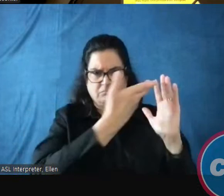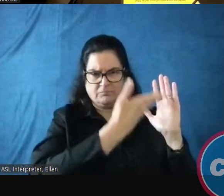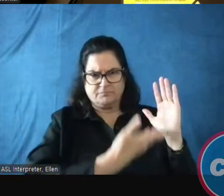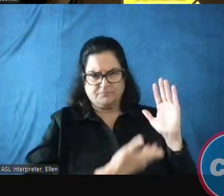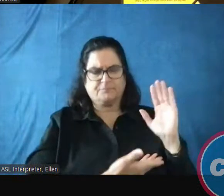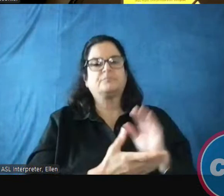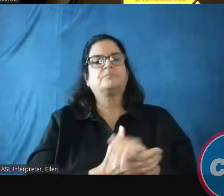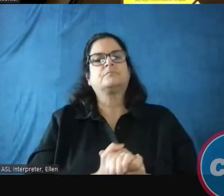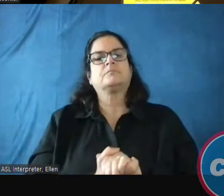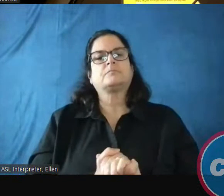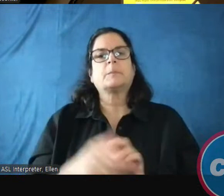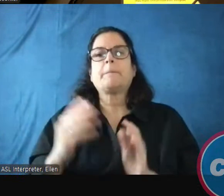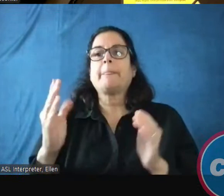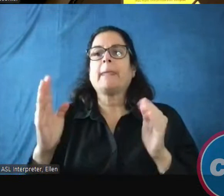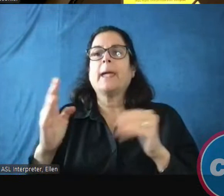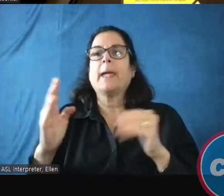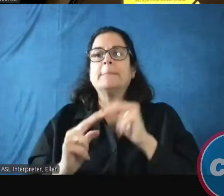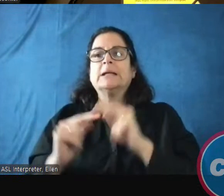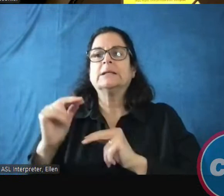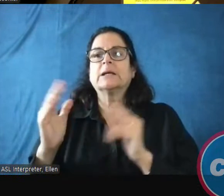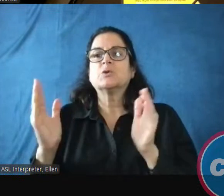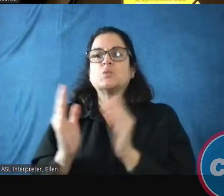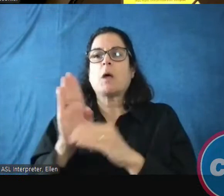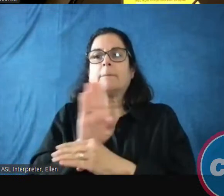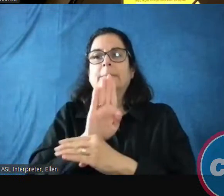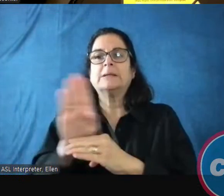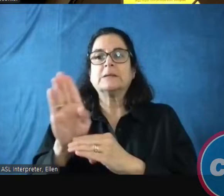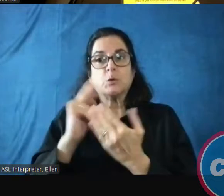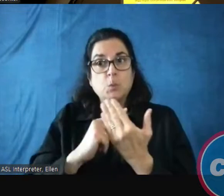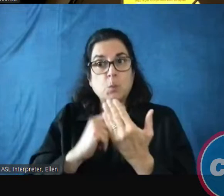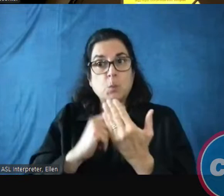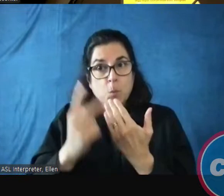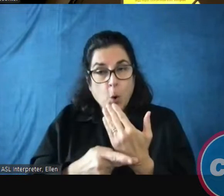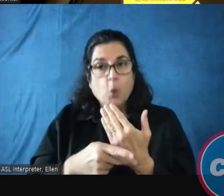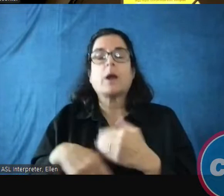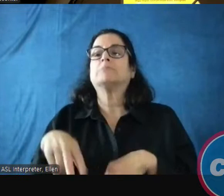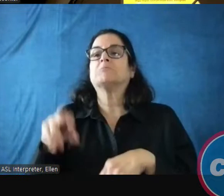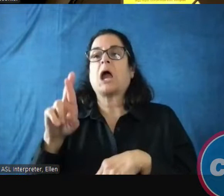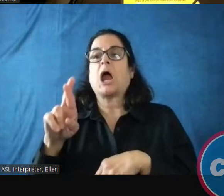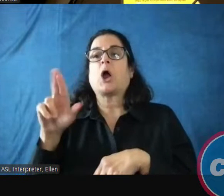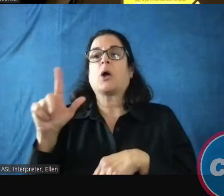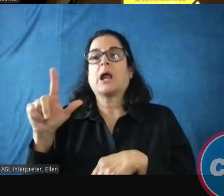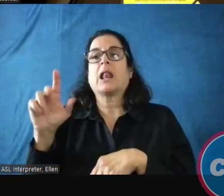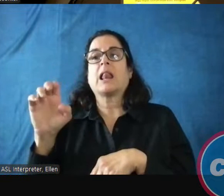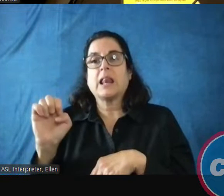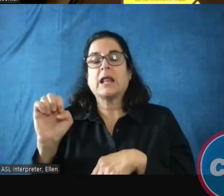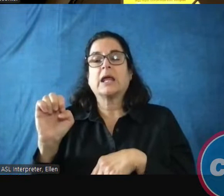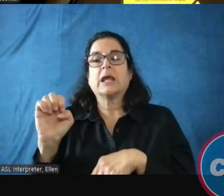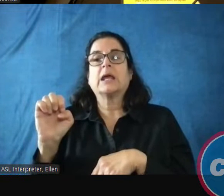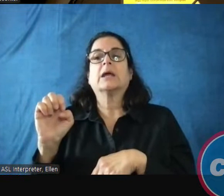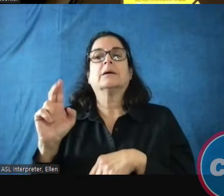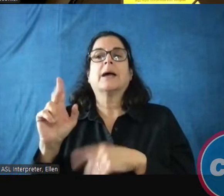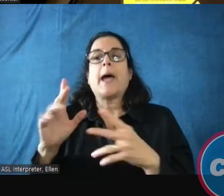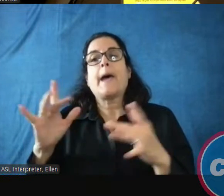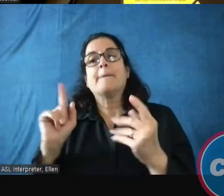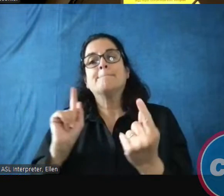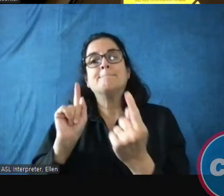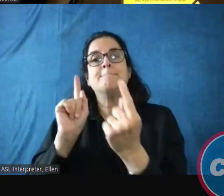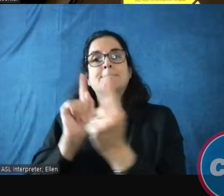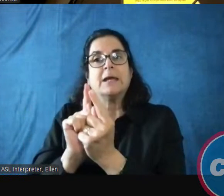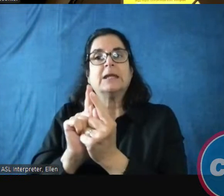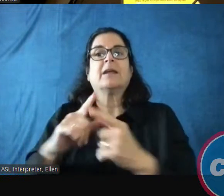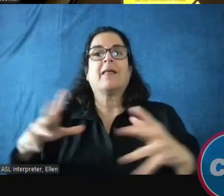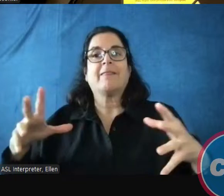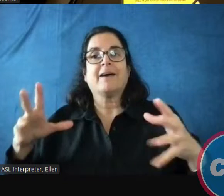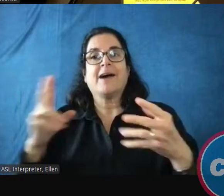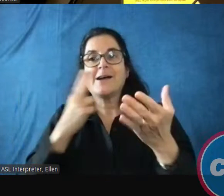Small Businesses program, participated in the RLE Project Office Build Out Meet the Contractors event to ensure that they